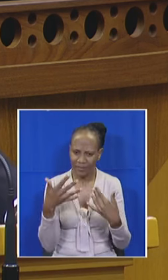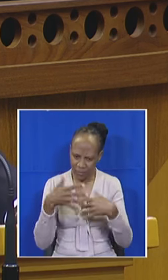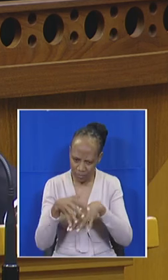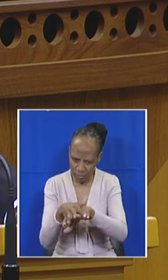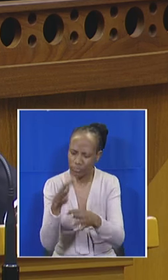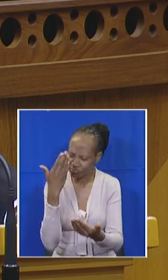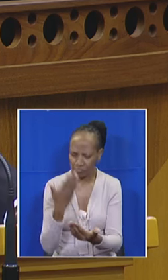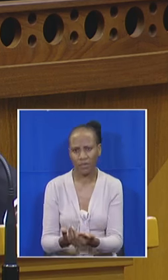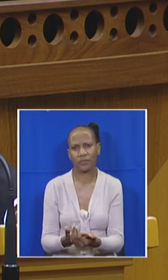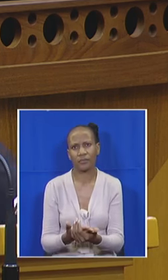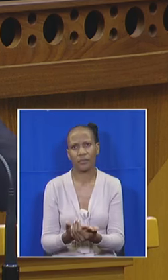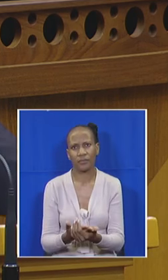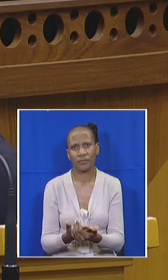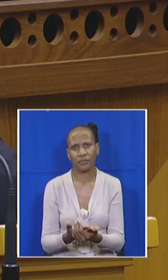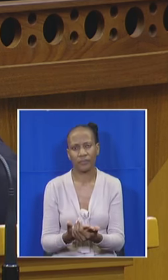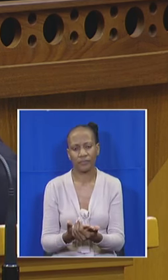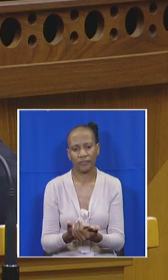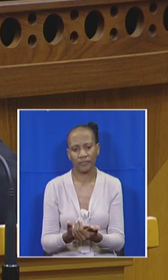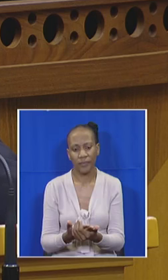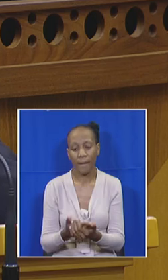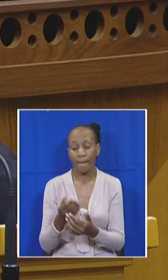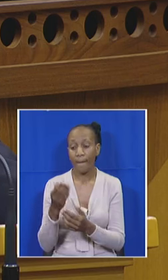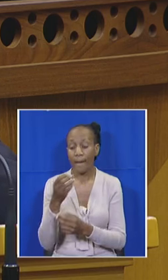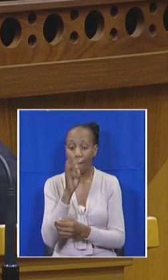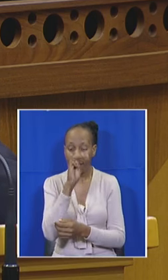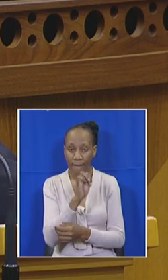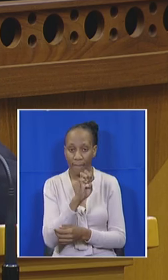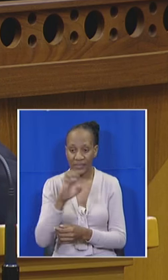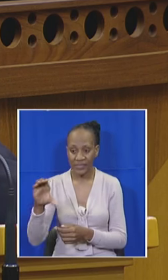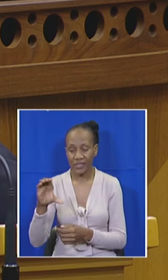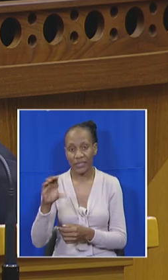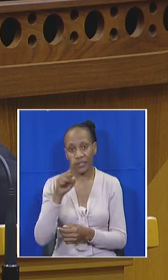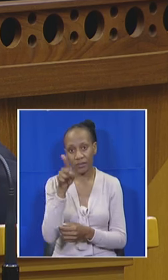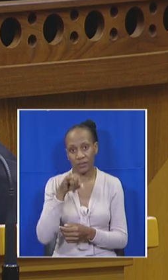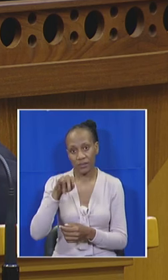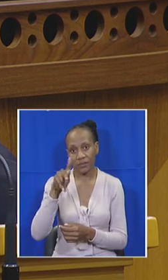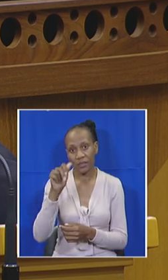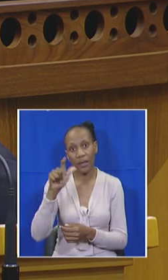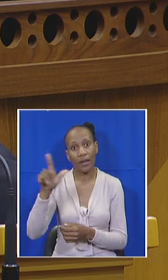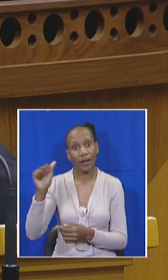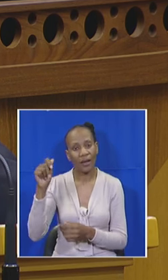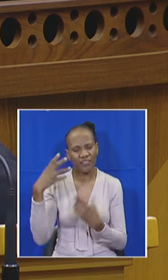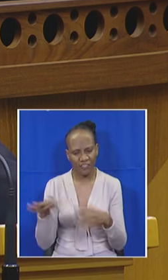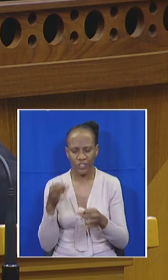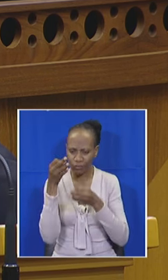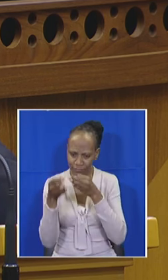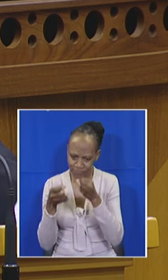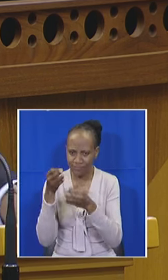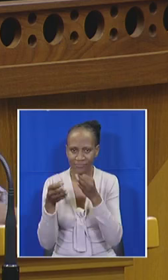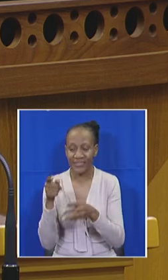as outlined by Honorable MEC Zikalala, who shared